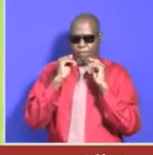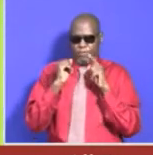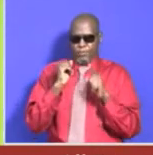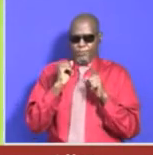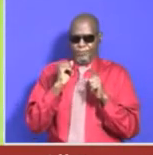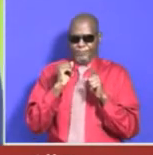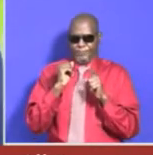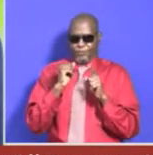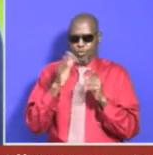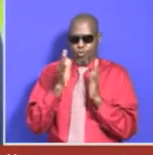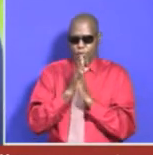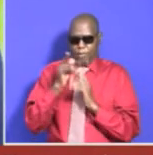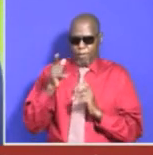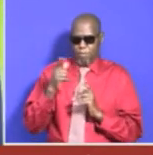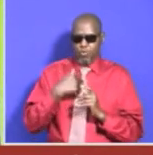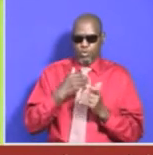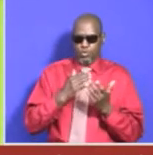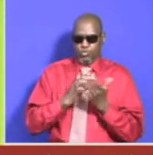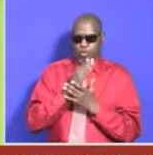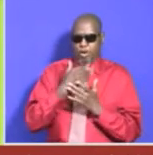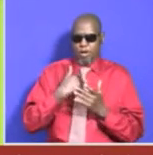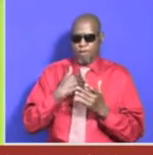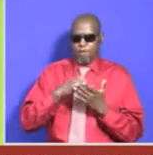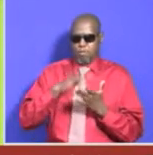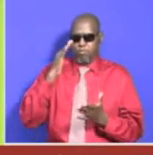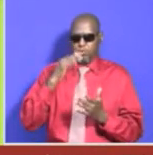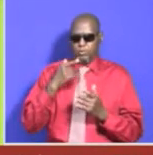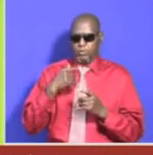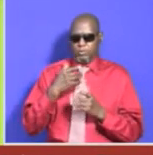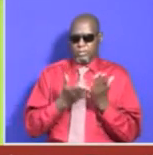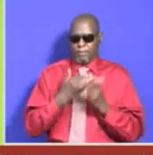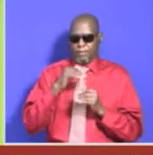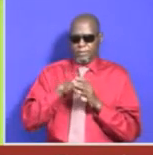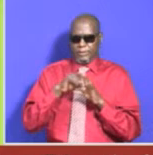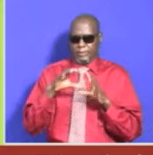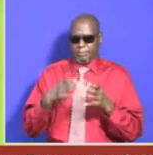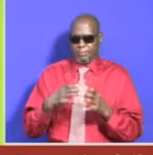we are assured of having more years of service in the team.